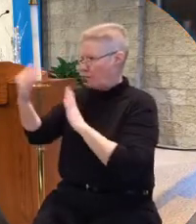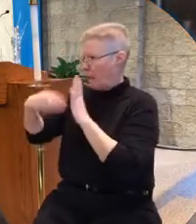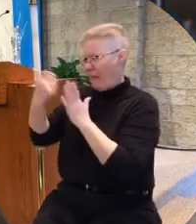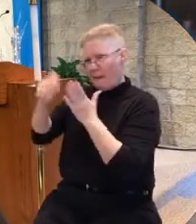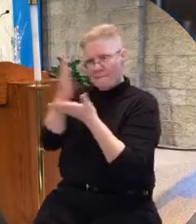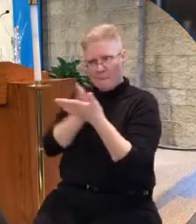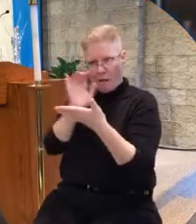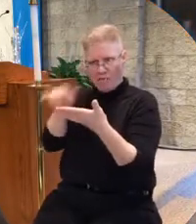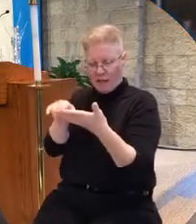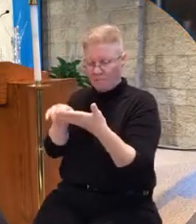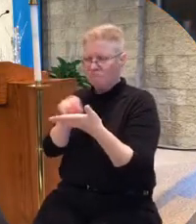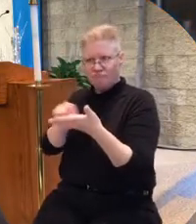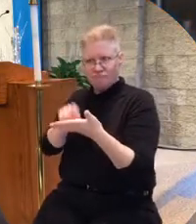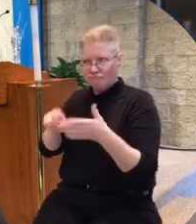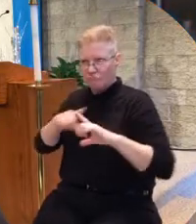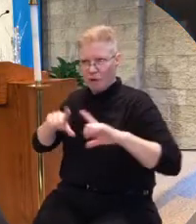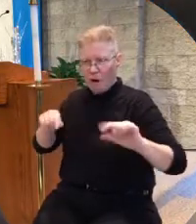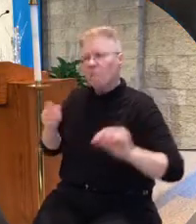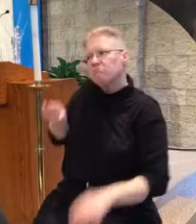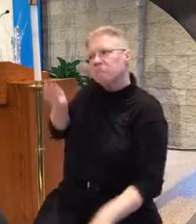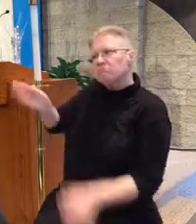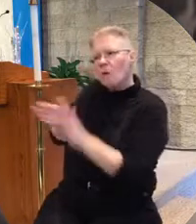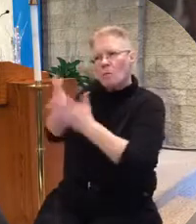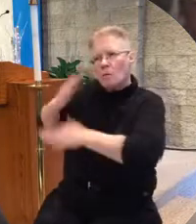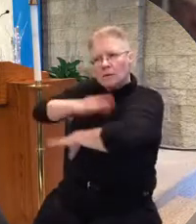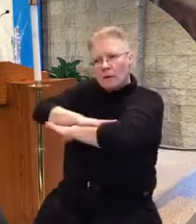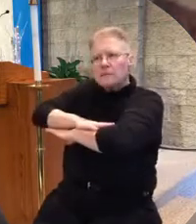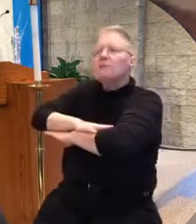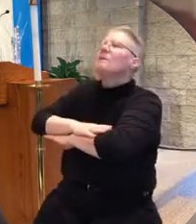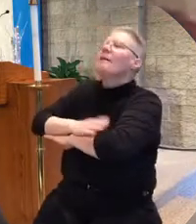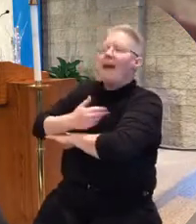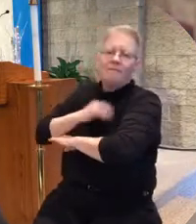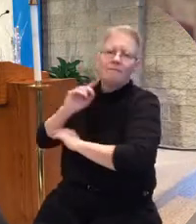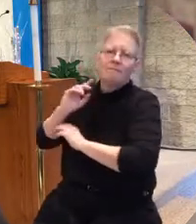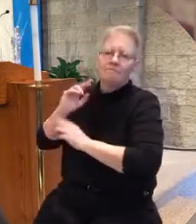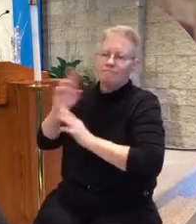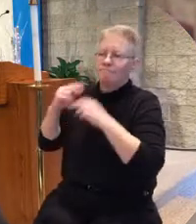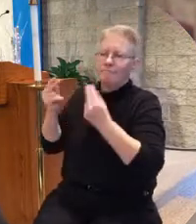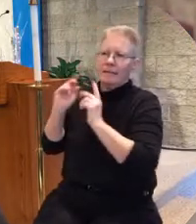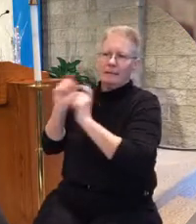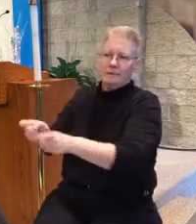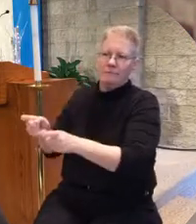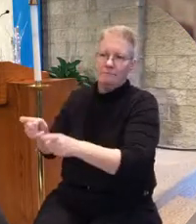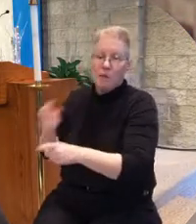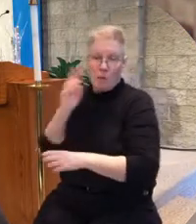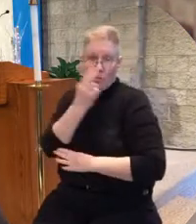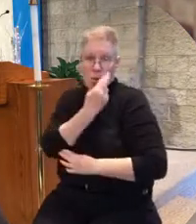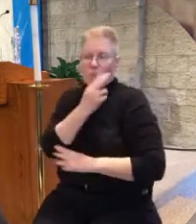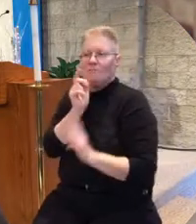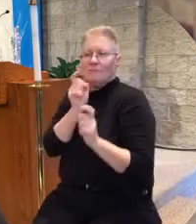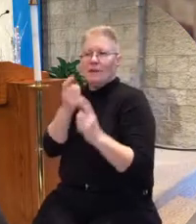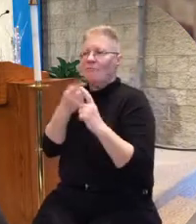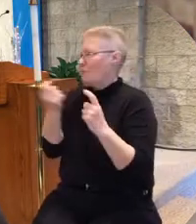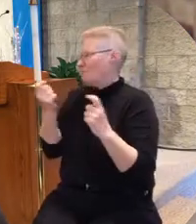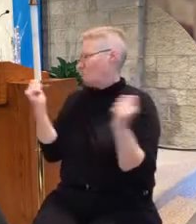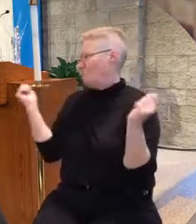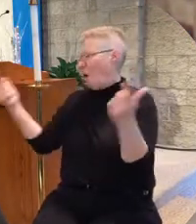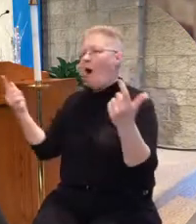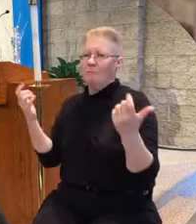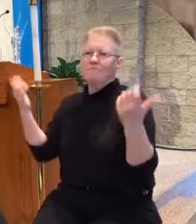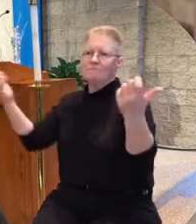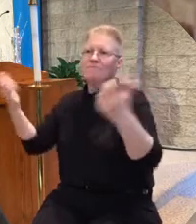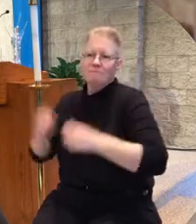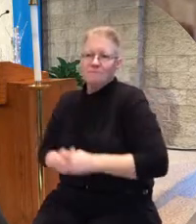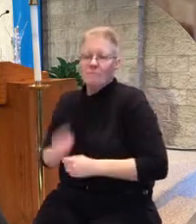our book desk, we have a gift for you in the bookstore. The rose is a gift from our congregation so that we can easily recognize you and give